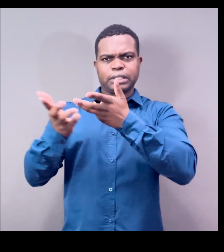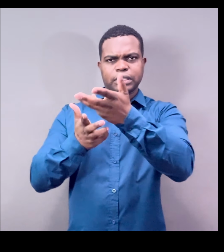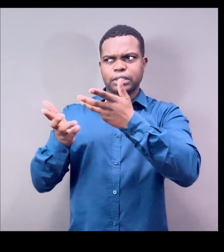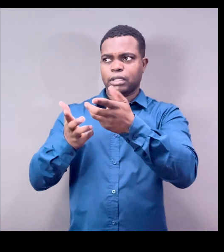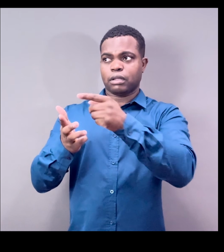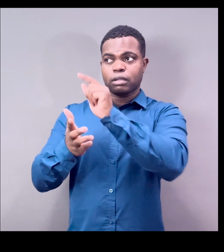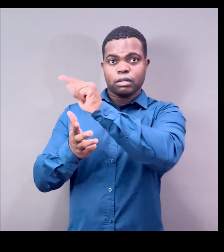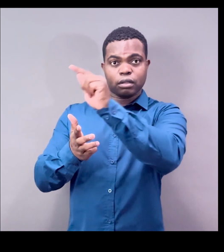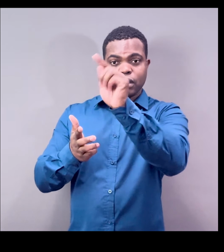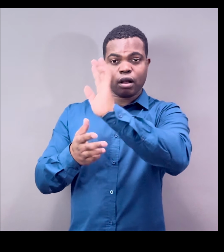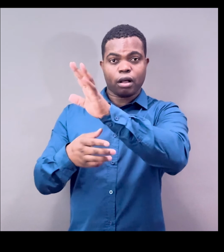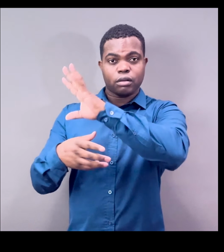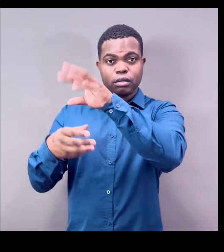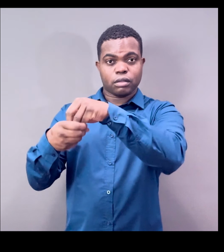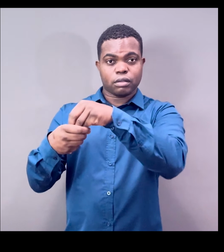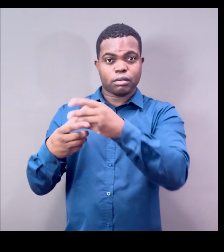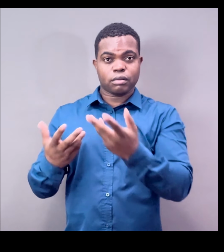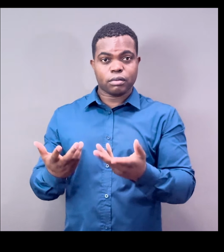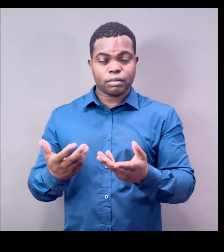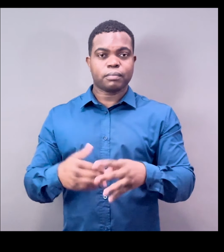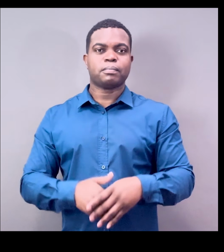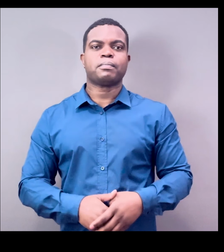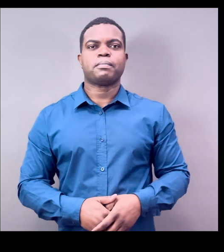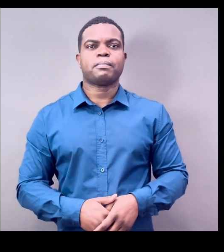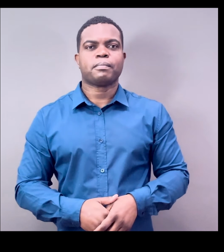their potential contributions.